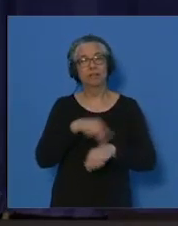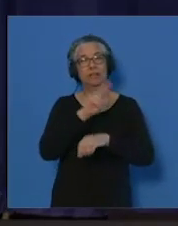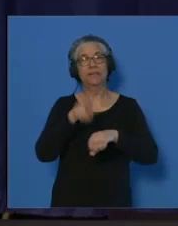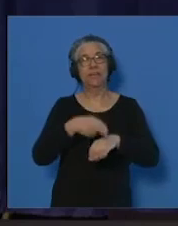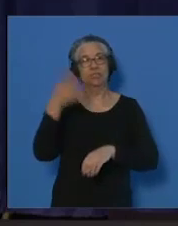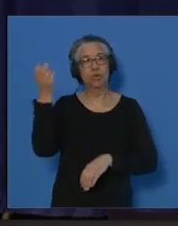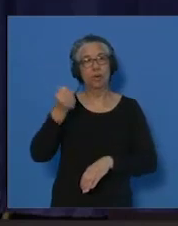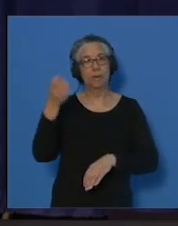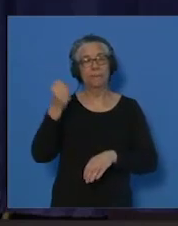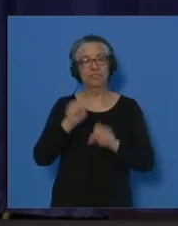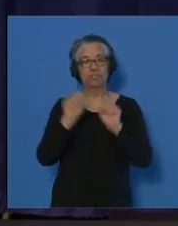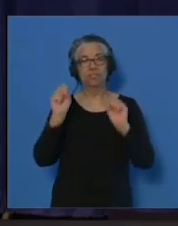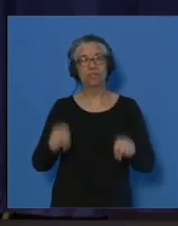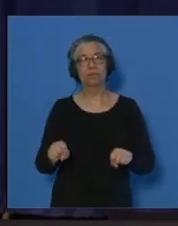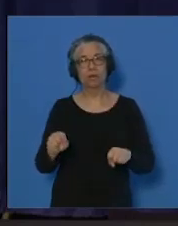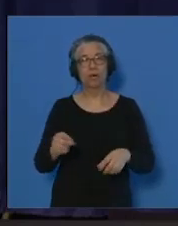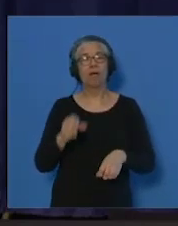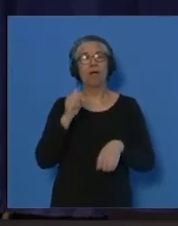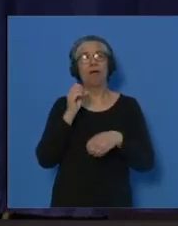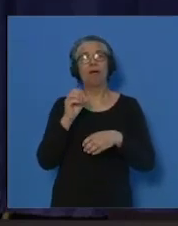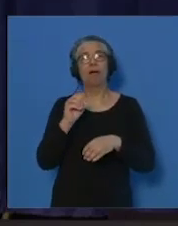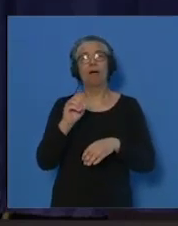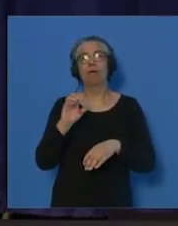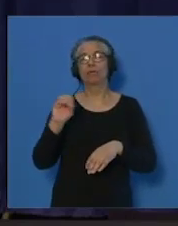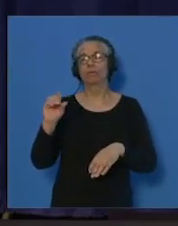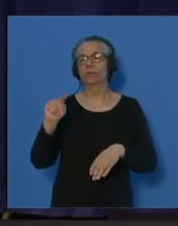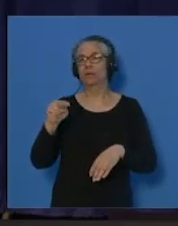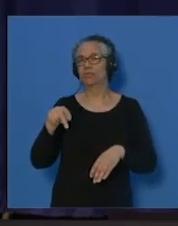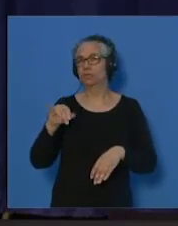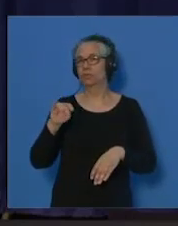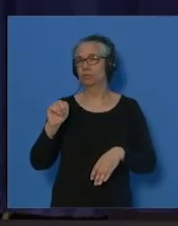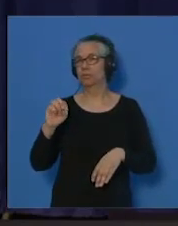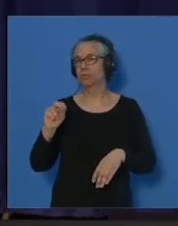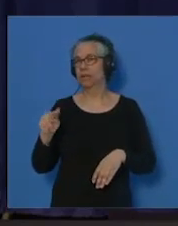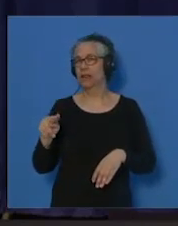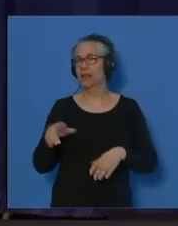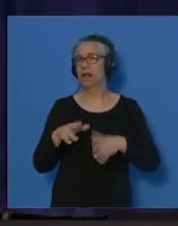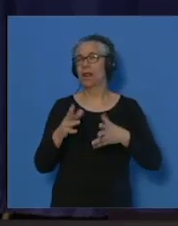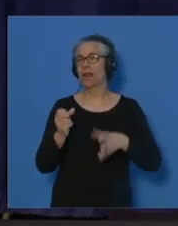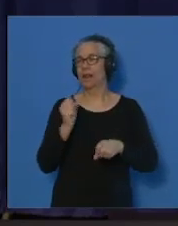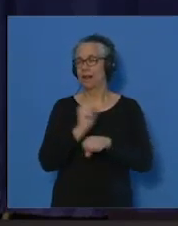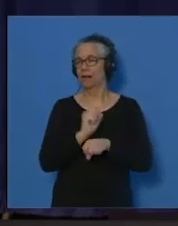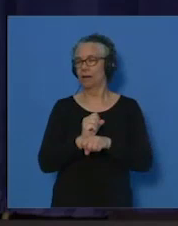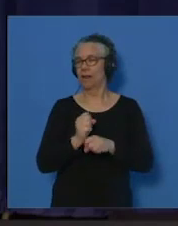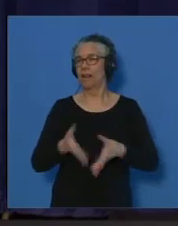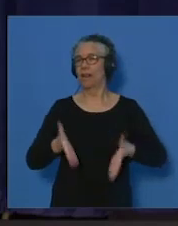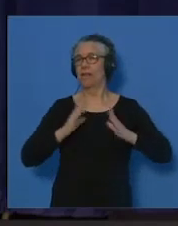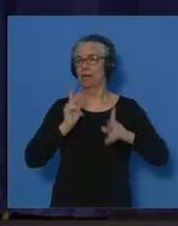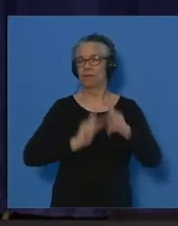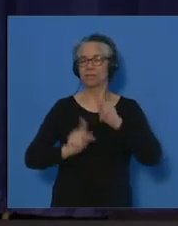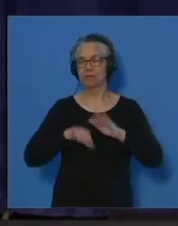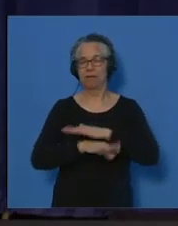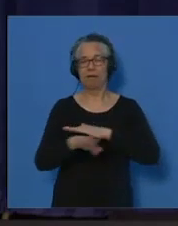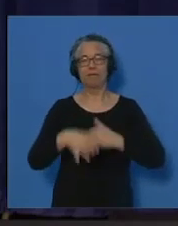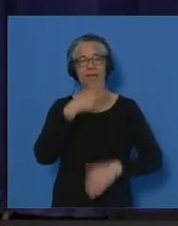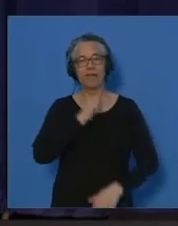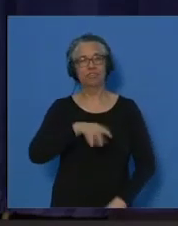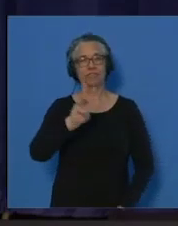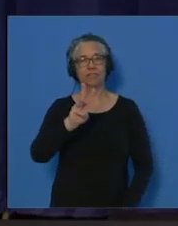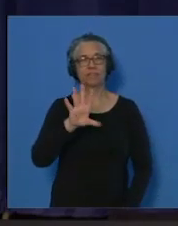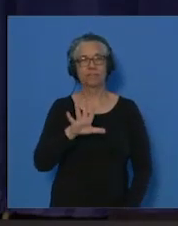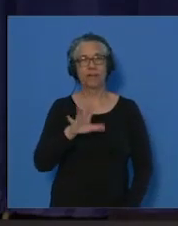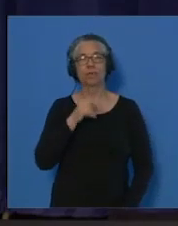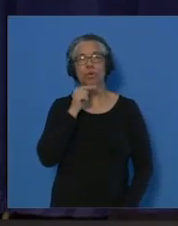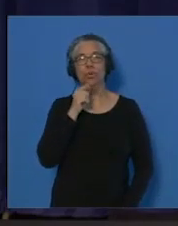Act of 1998 to permit a person under the age of 65 who participates in a